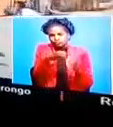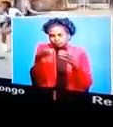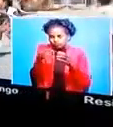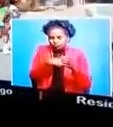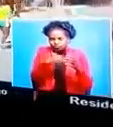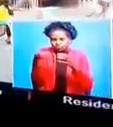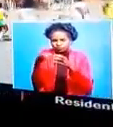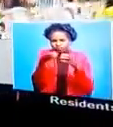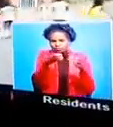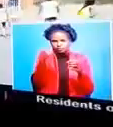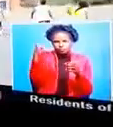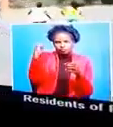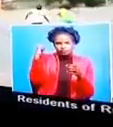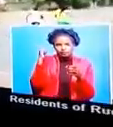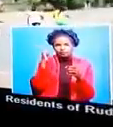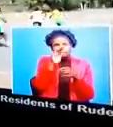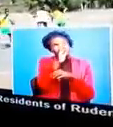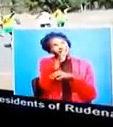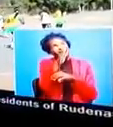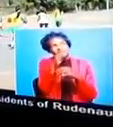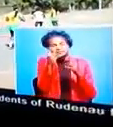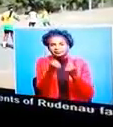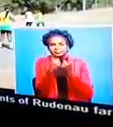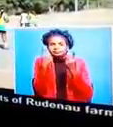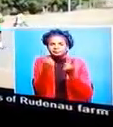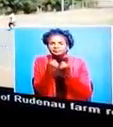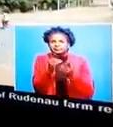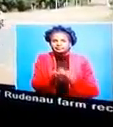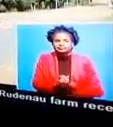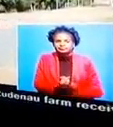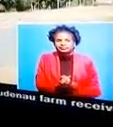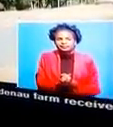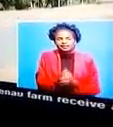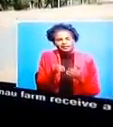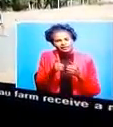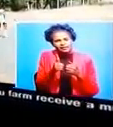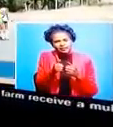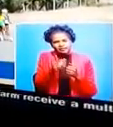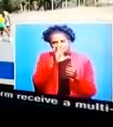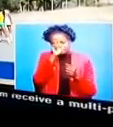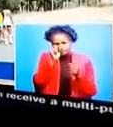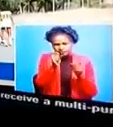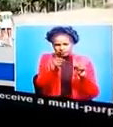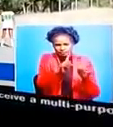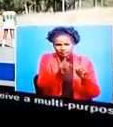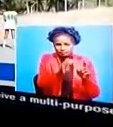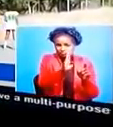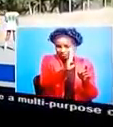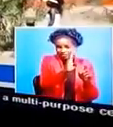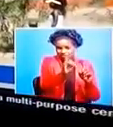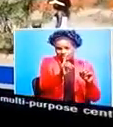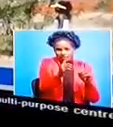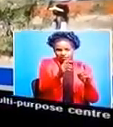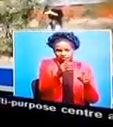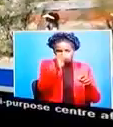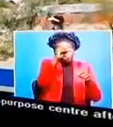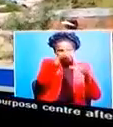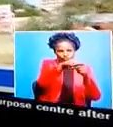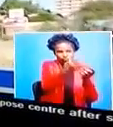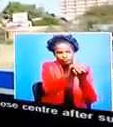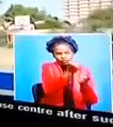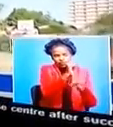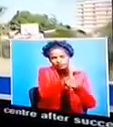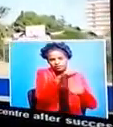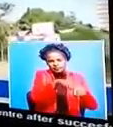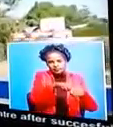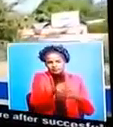log standings yesterday afternoon. Afrocat's B team had a great start, but the C team had other plans and took the first quarter. In the